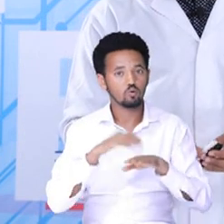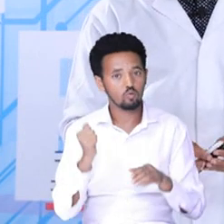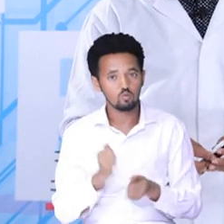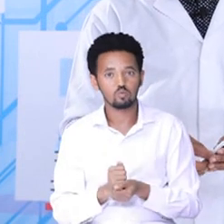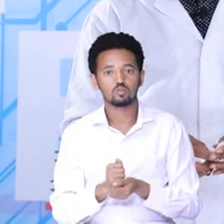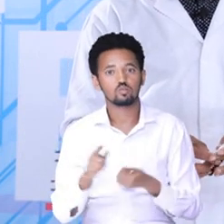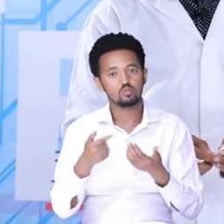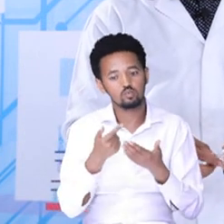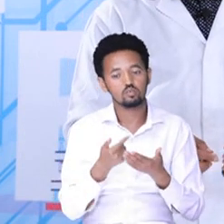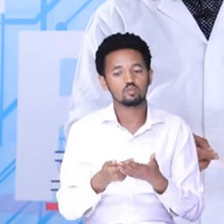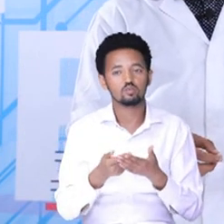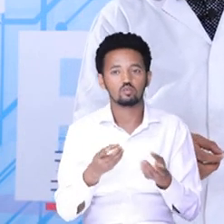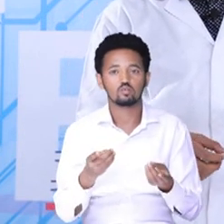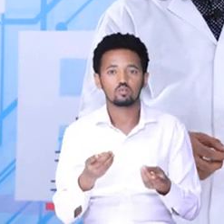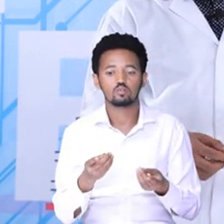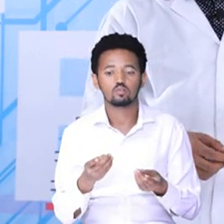of population change.